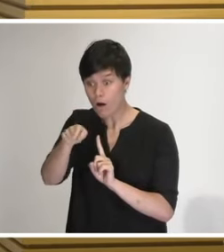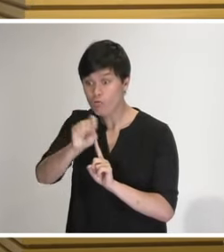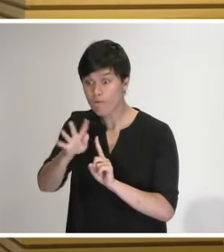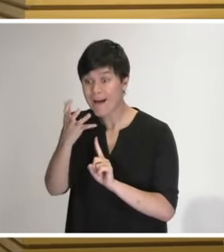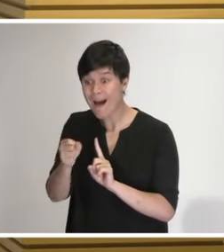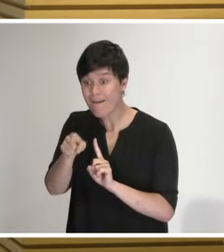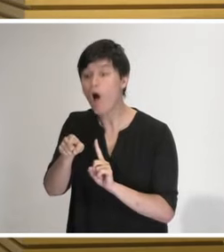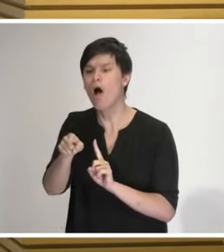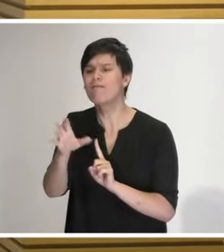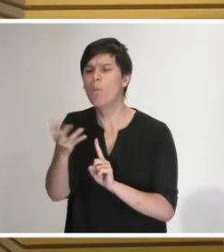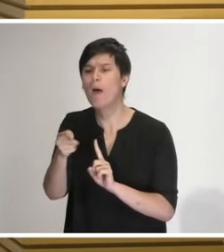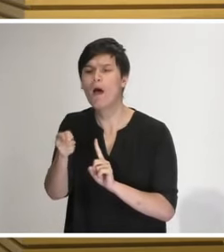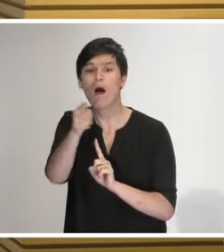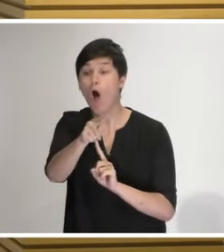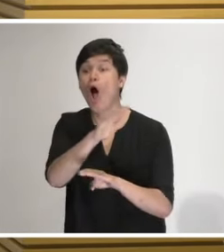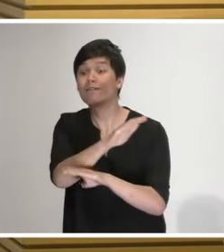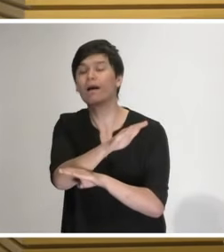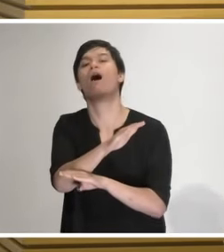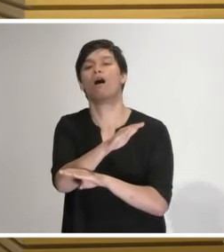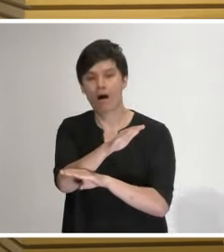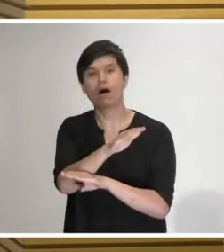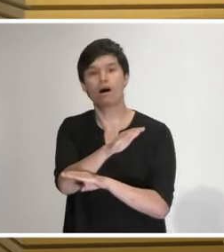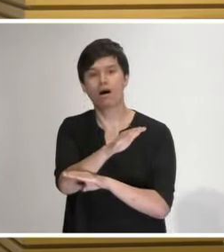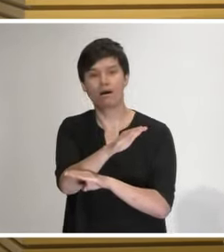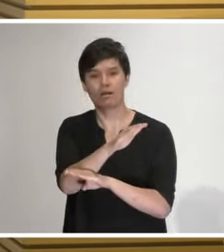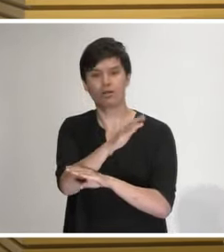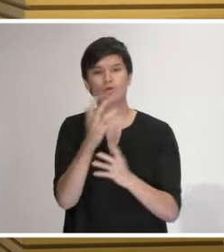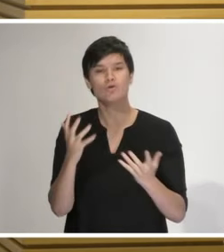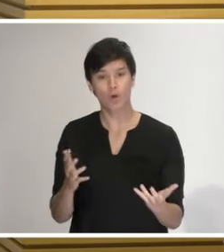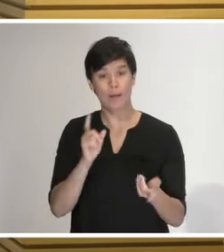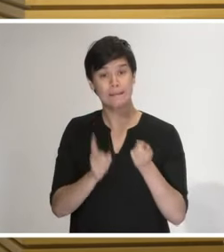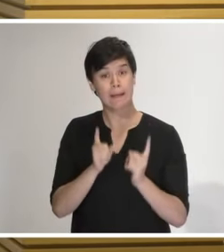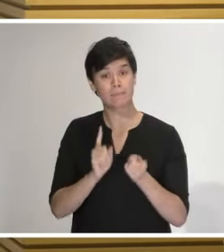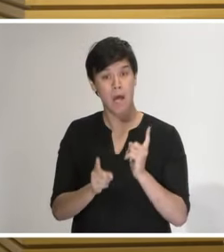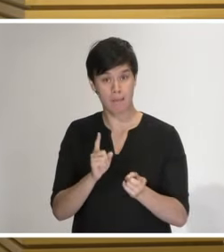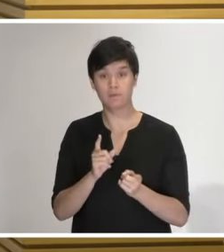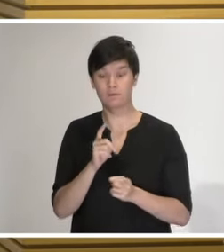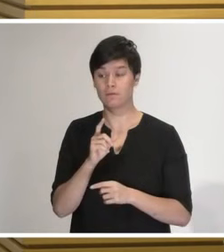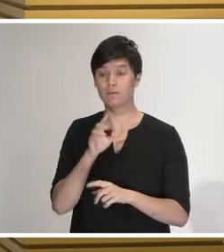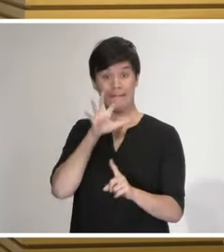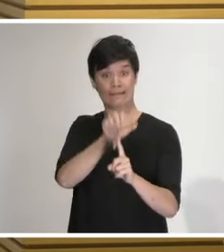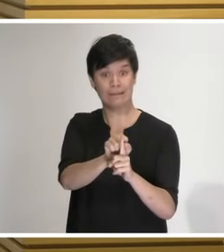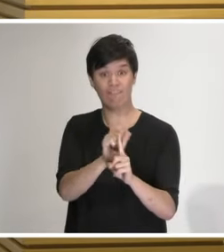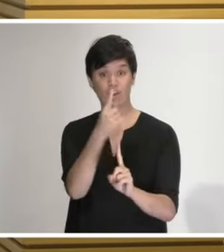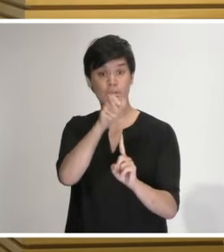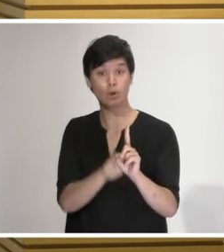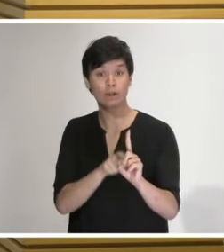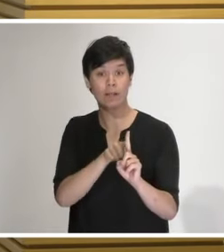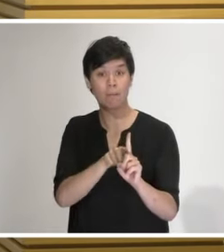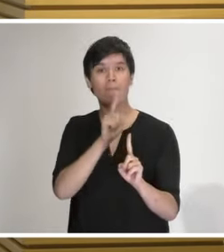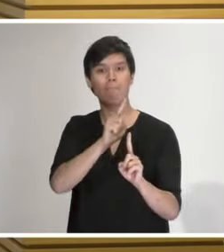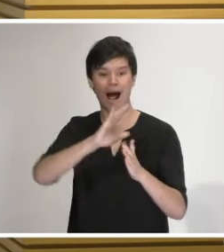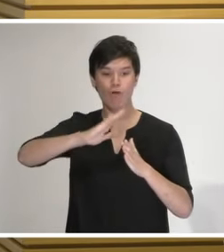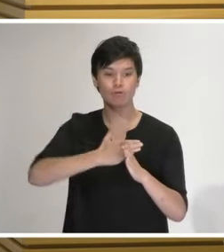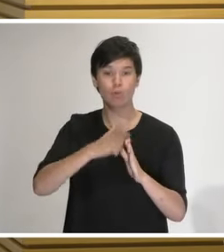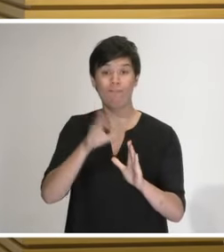from overseas. So the first person who's reported is not necessarily the initial source of what may be a cluster. So it does